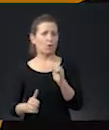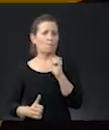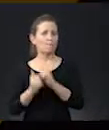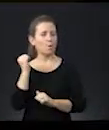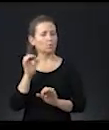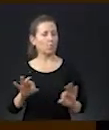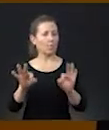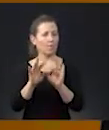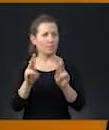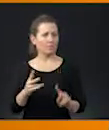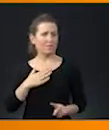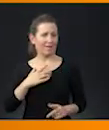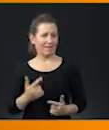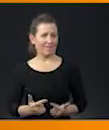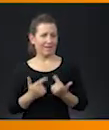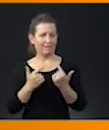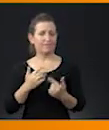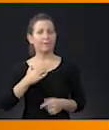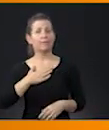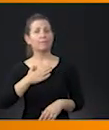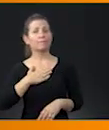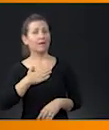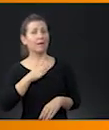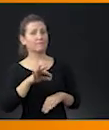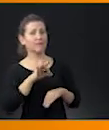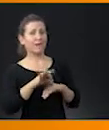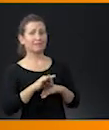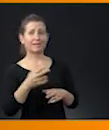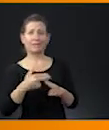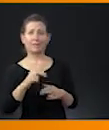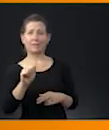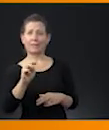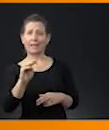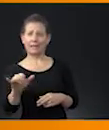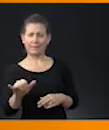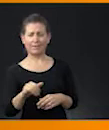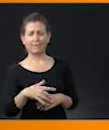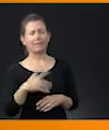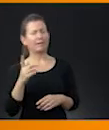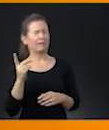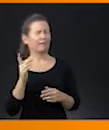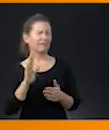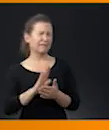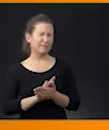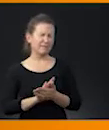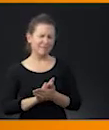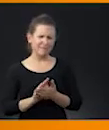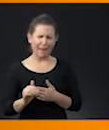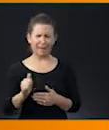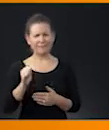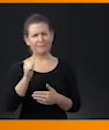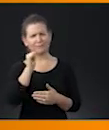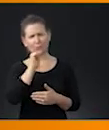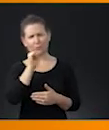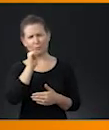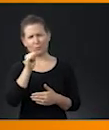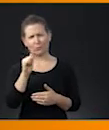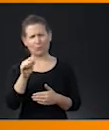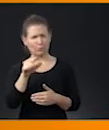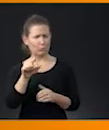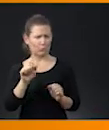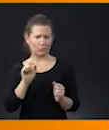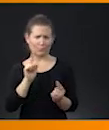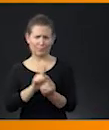my life. I have a fiance, her name is Amy. She's the nicest girl you could ask to meet. She's wonderful, she's